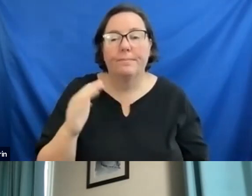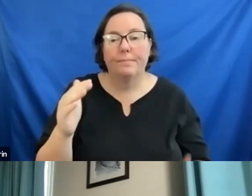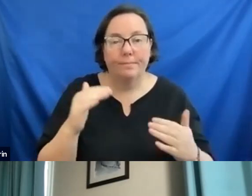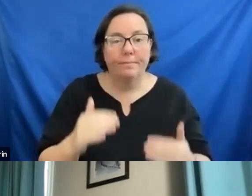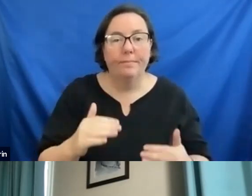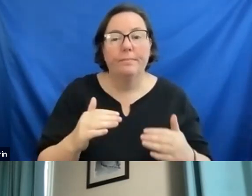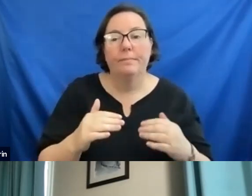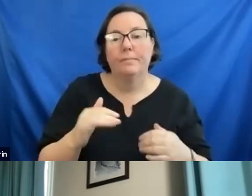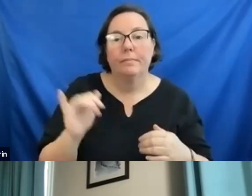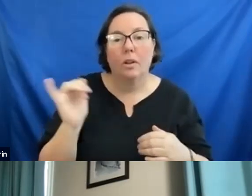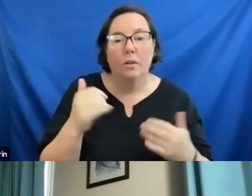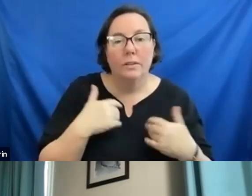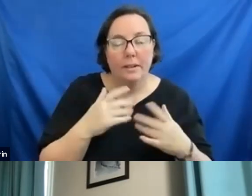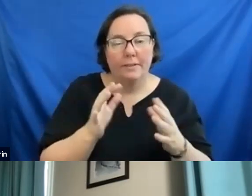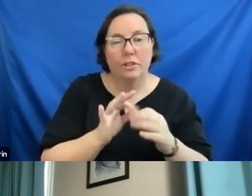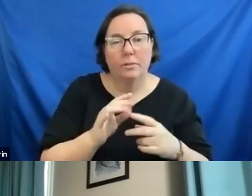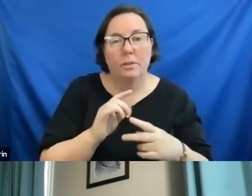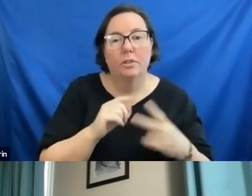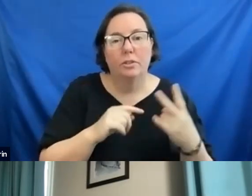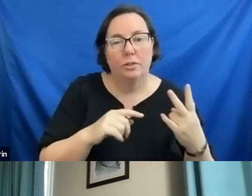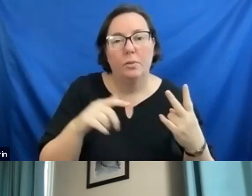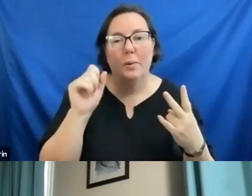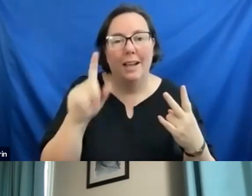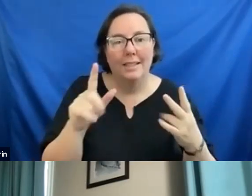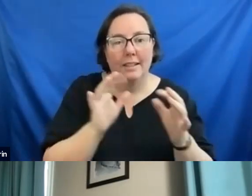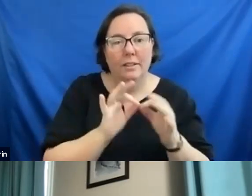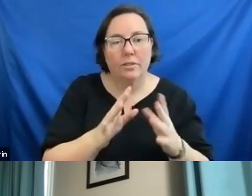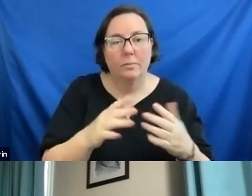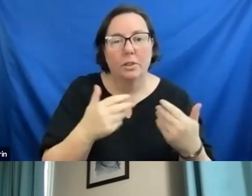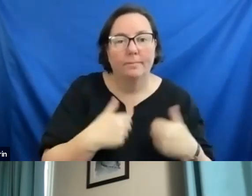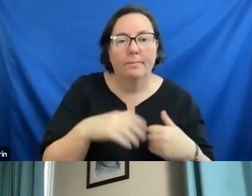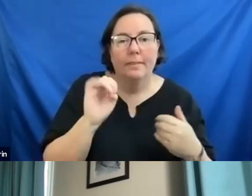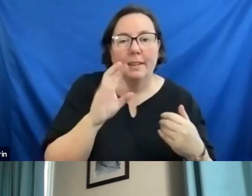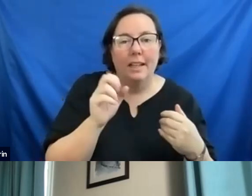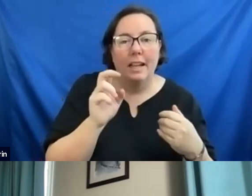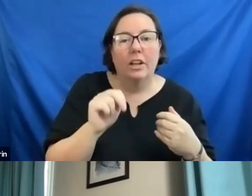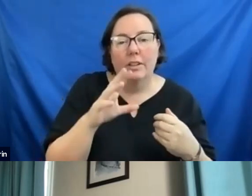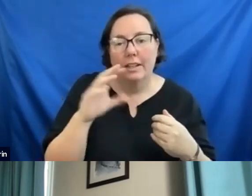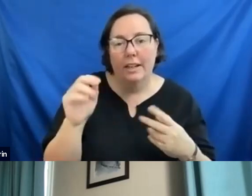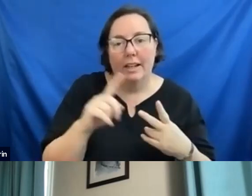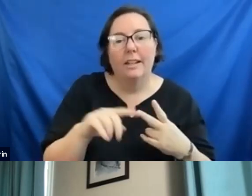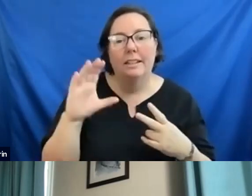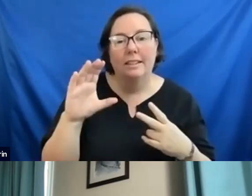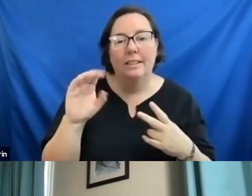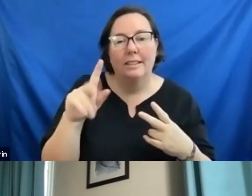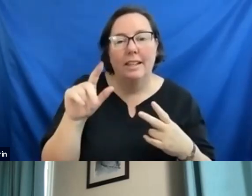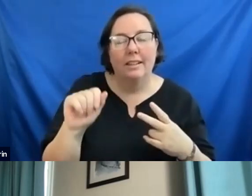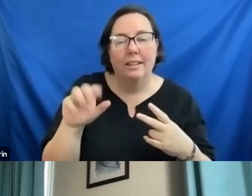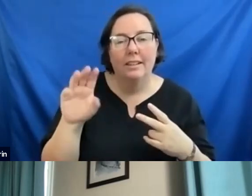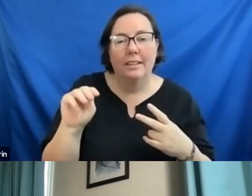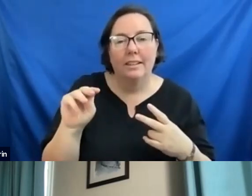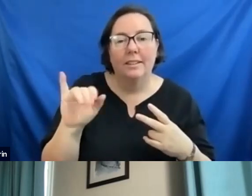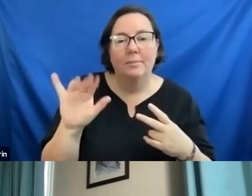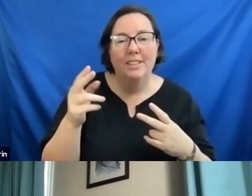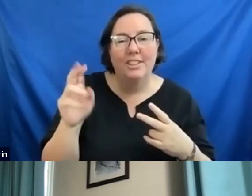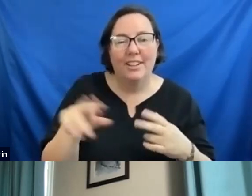Thank you. We also have American Sign Language interpreters, Erin Foley and Celia Michel.